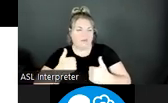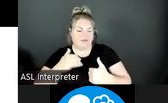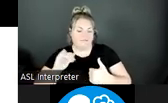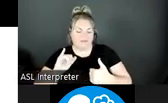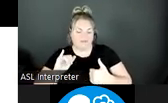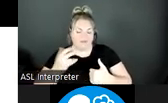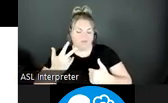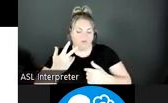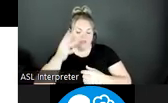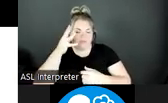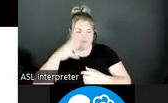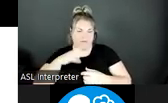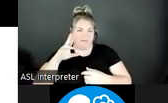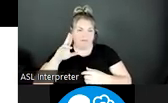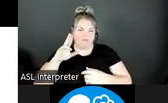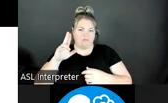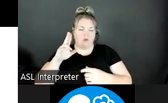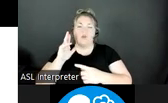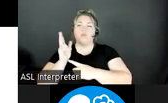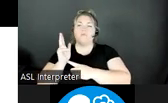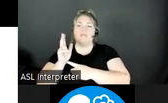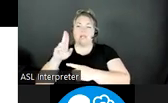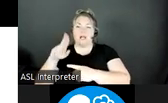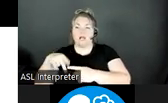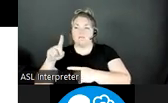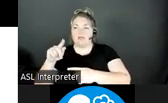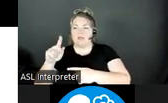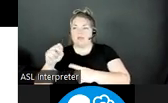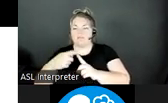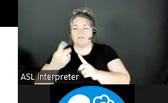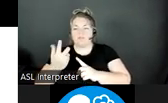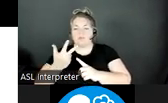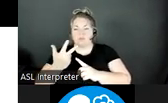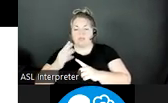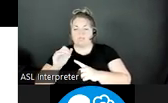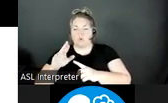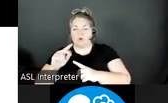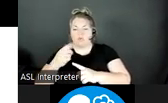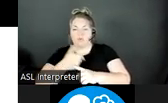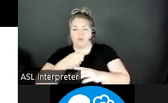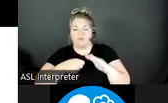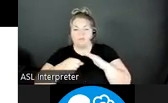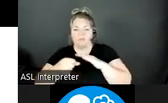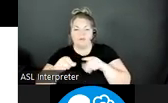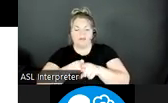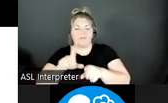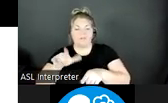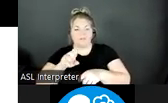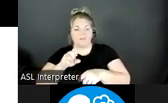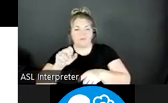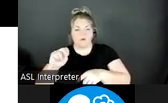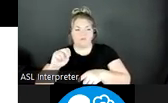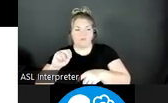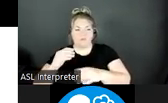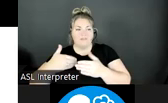a 3-minute update from these 3 boards we appointed people as liaisons to, like at the